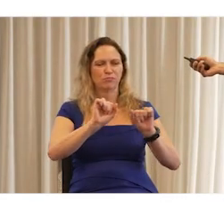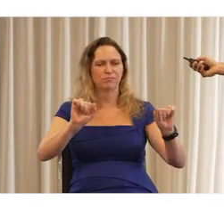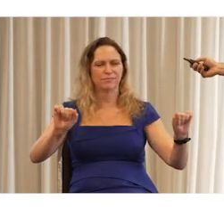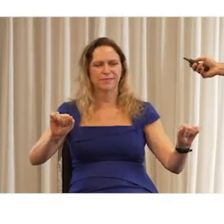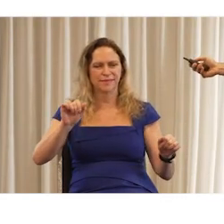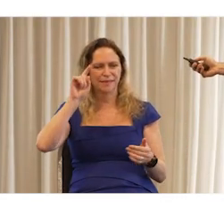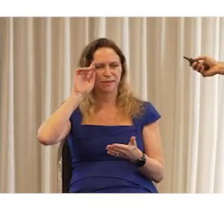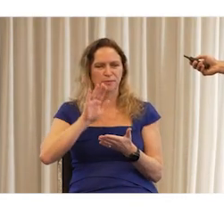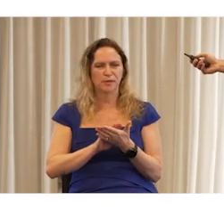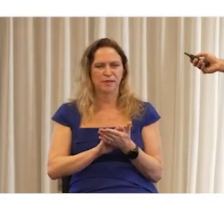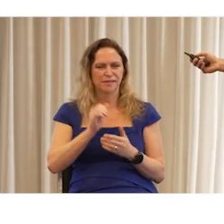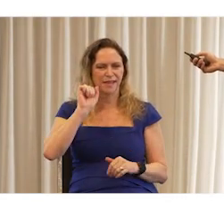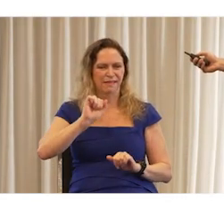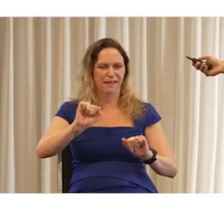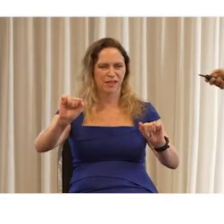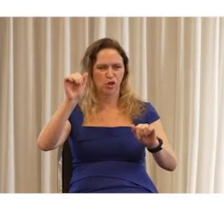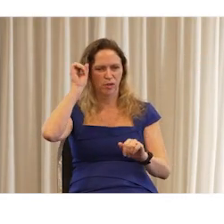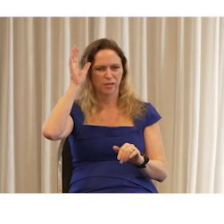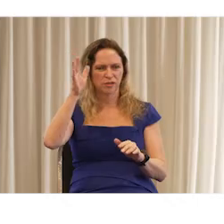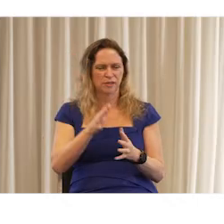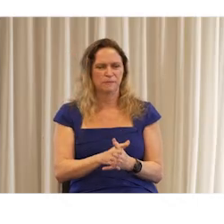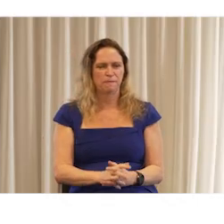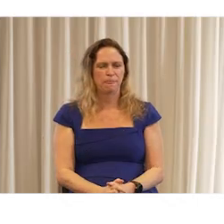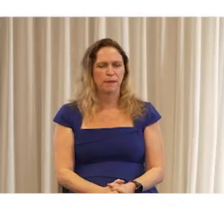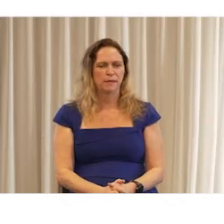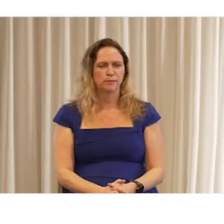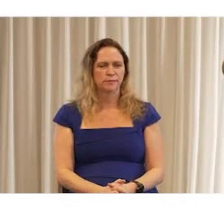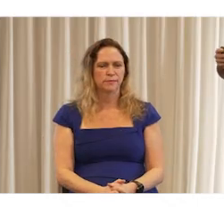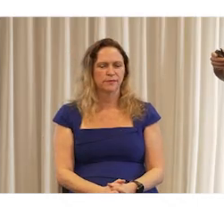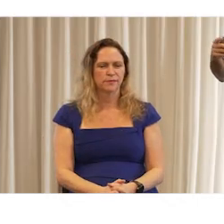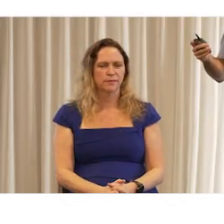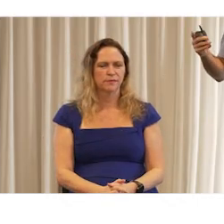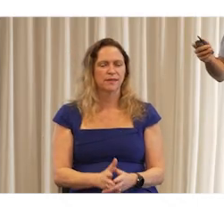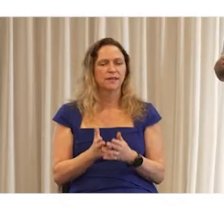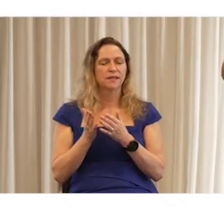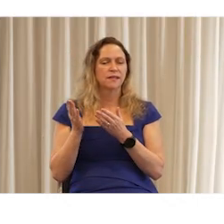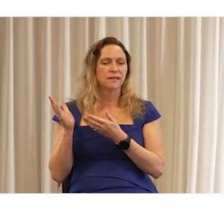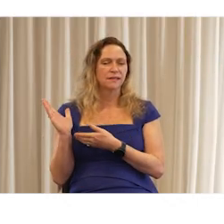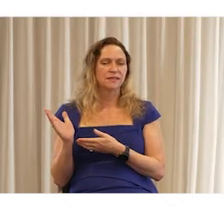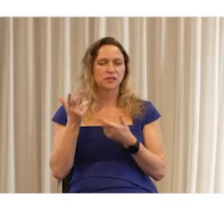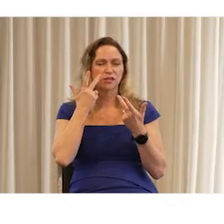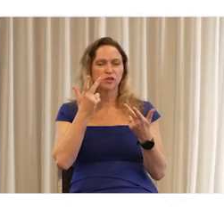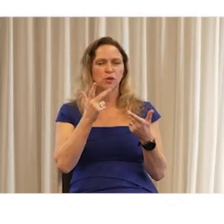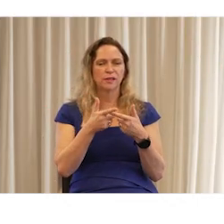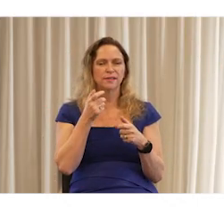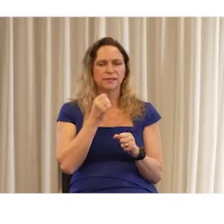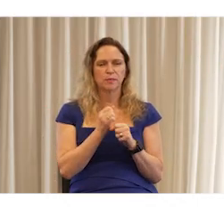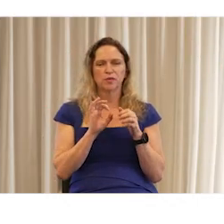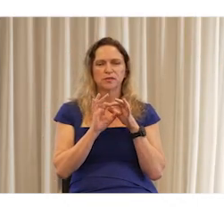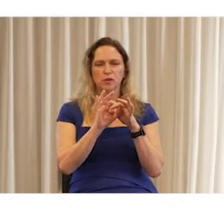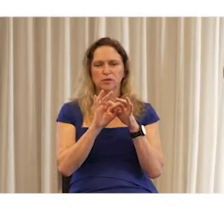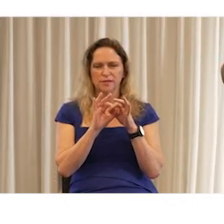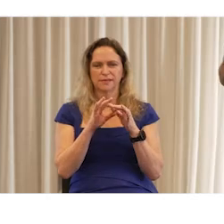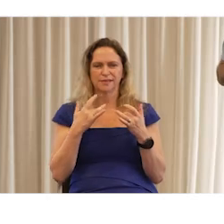So these are just, there's examples of associational life. When we talk about associations and what's